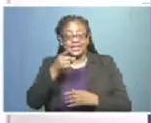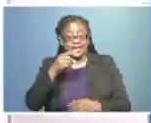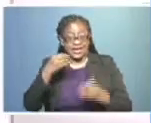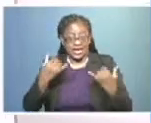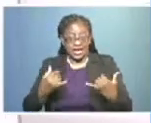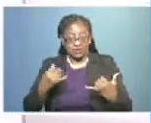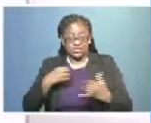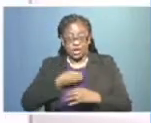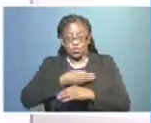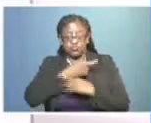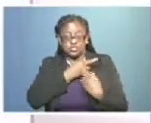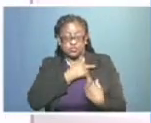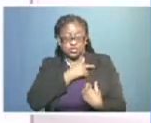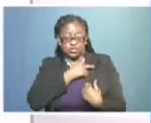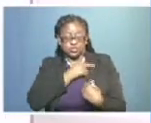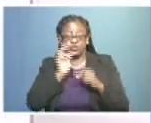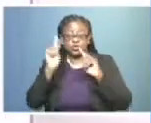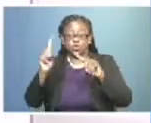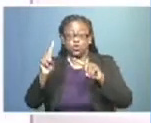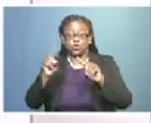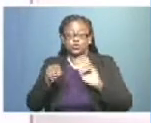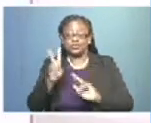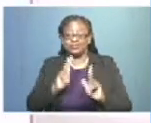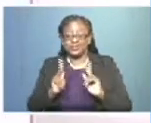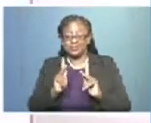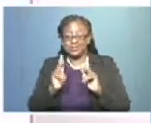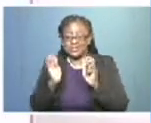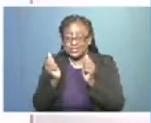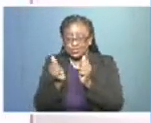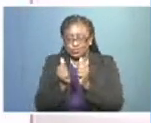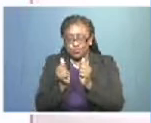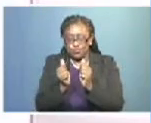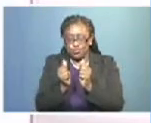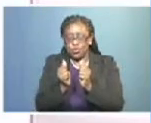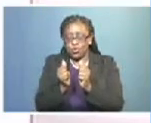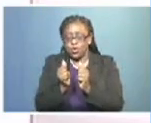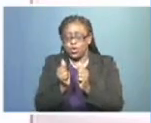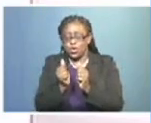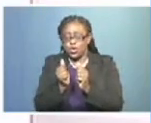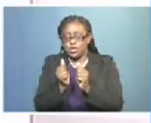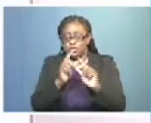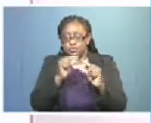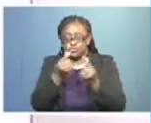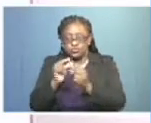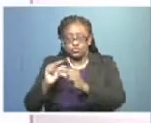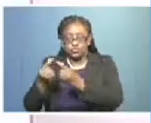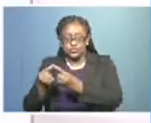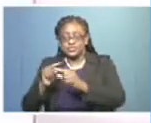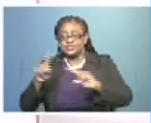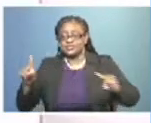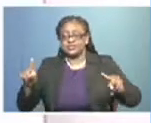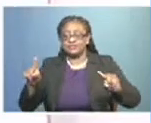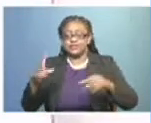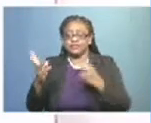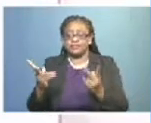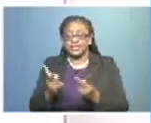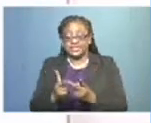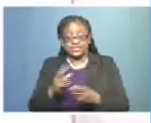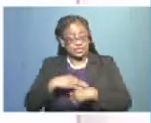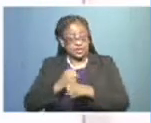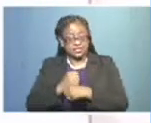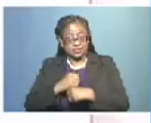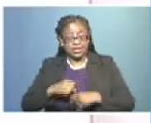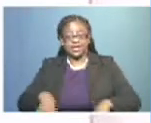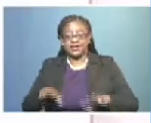the people in smaller, different vaccination, mobile units, different places, to make